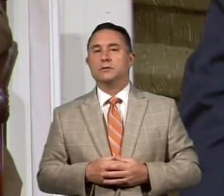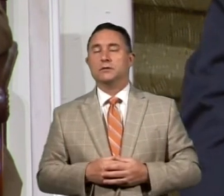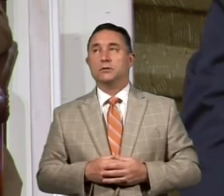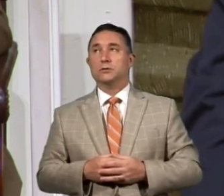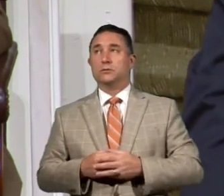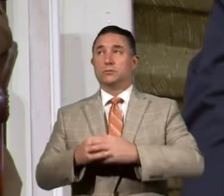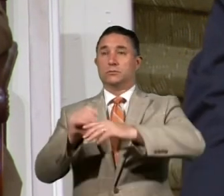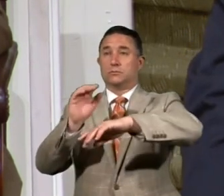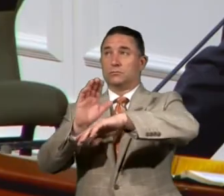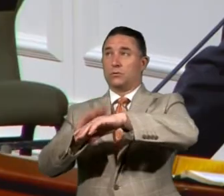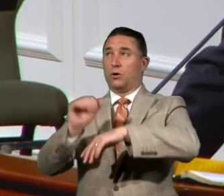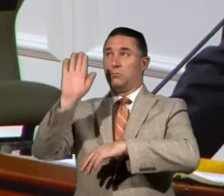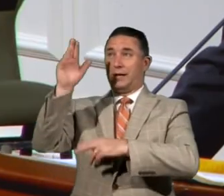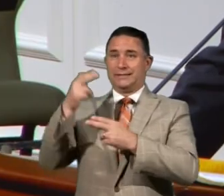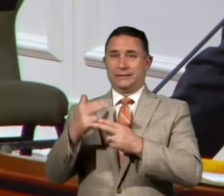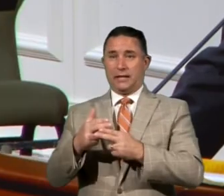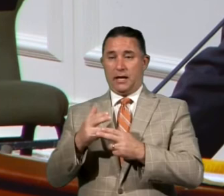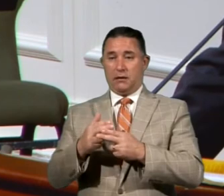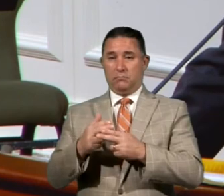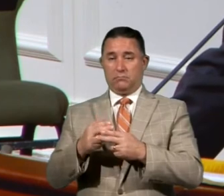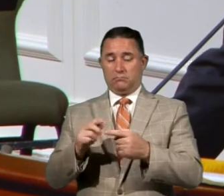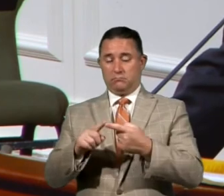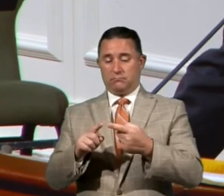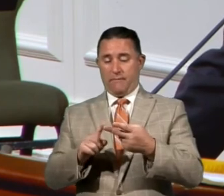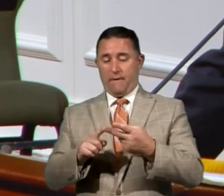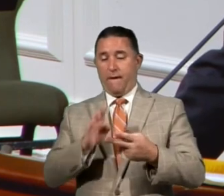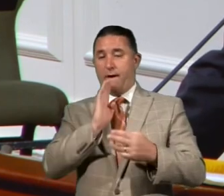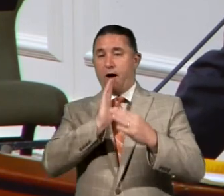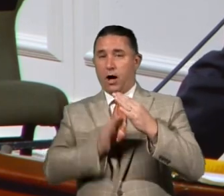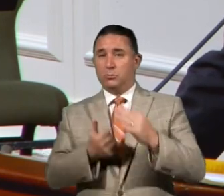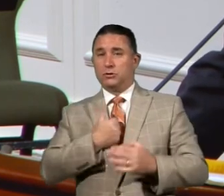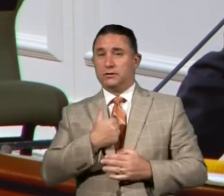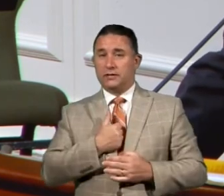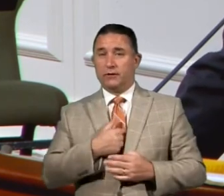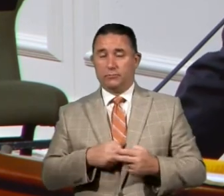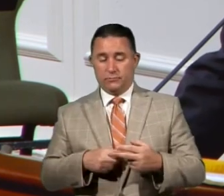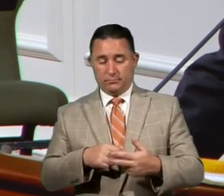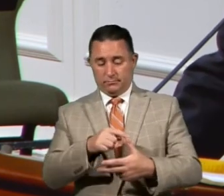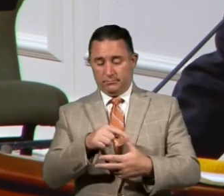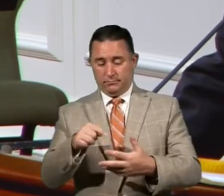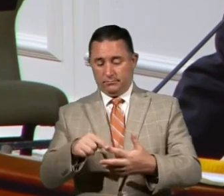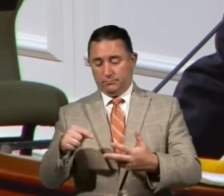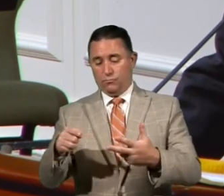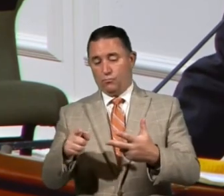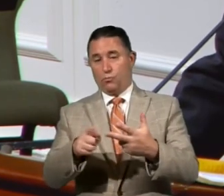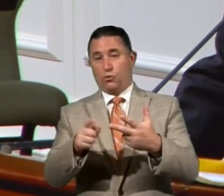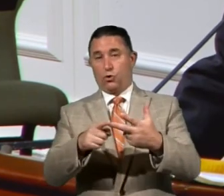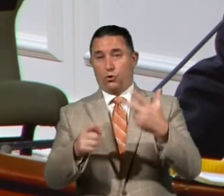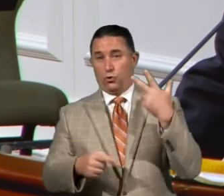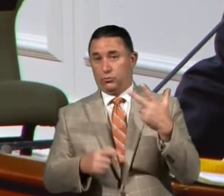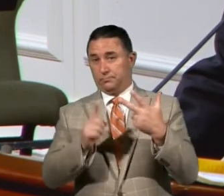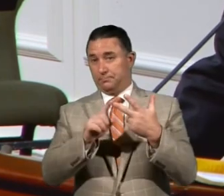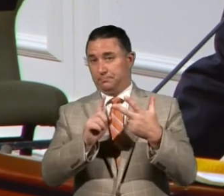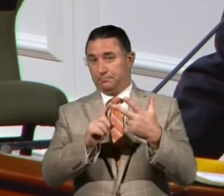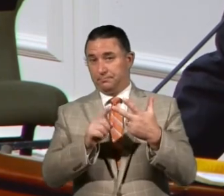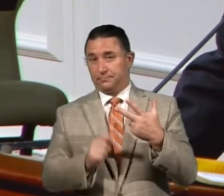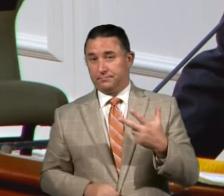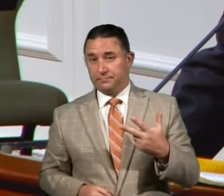Called by his name, number one. Humble ourselves, number two. Write number three down.